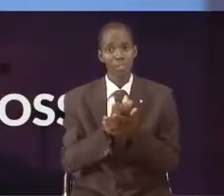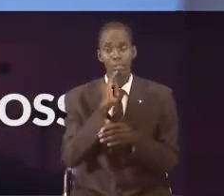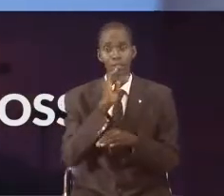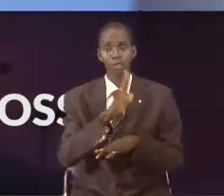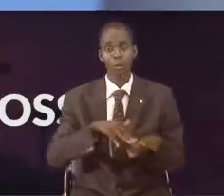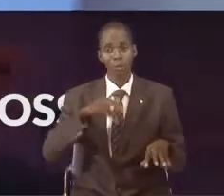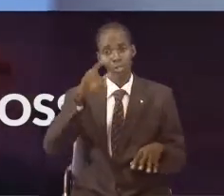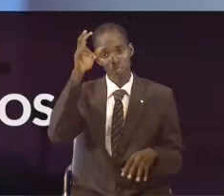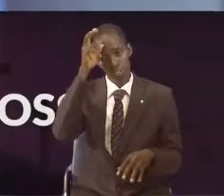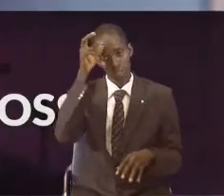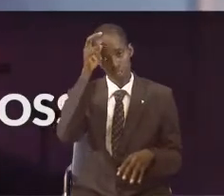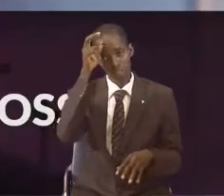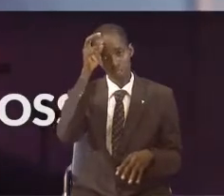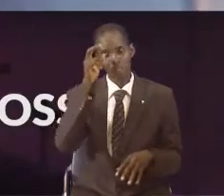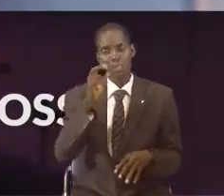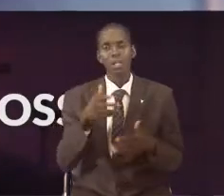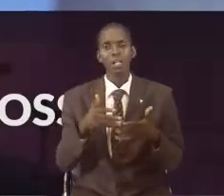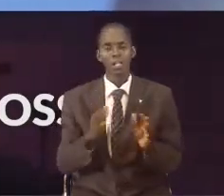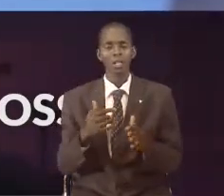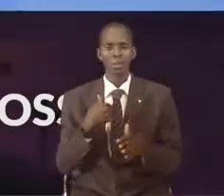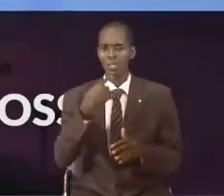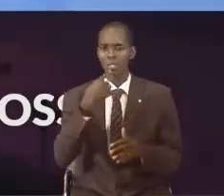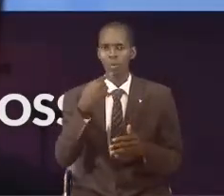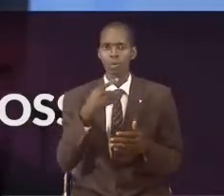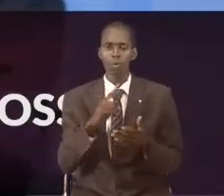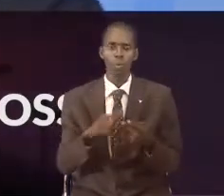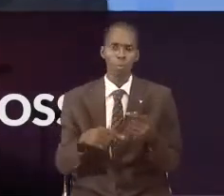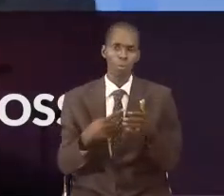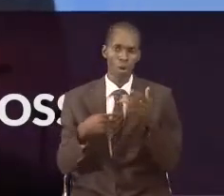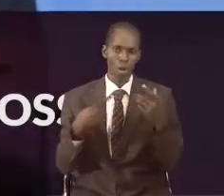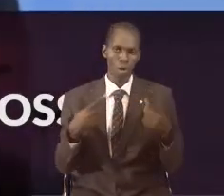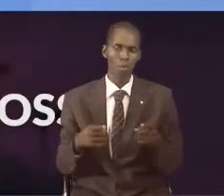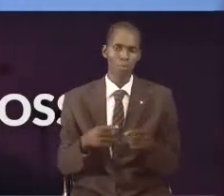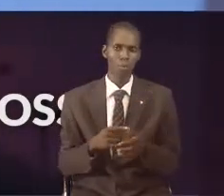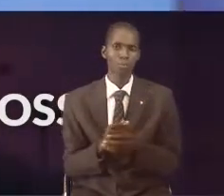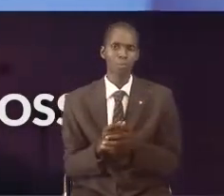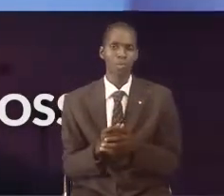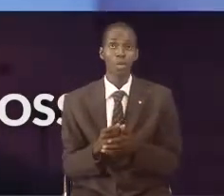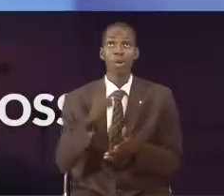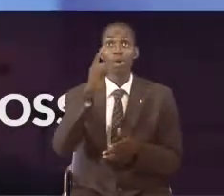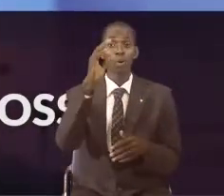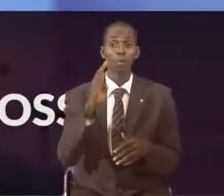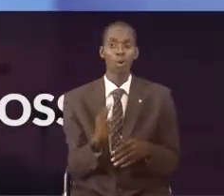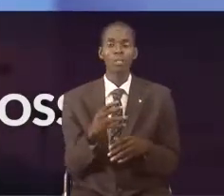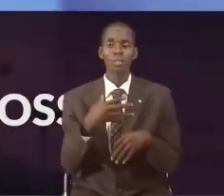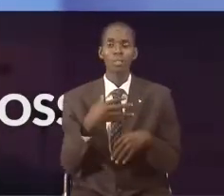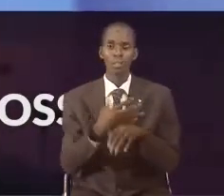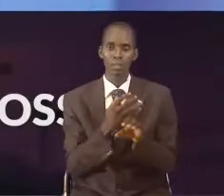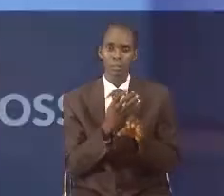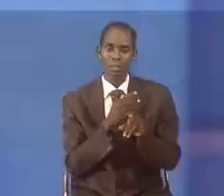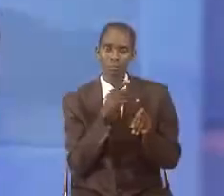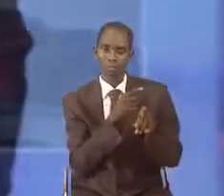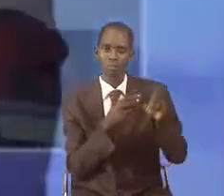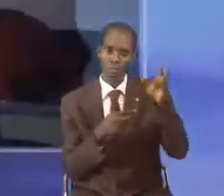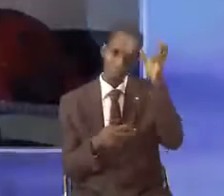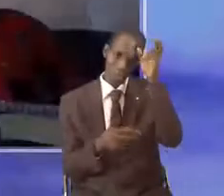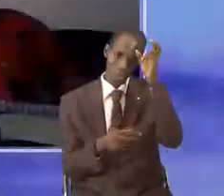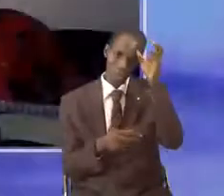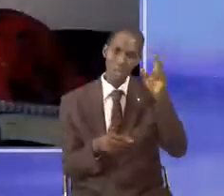called the devil, called Satan. Let me tell you what happened.